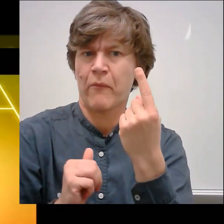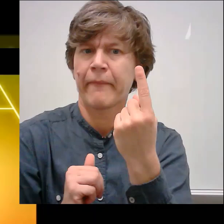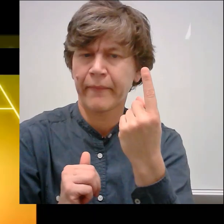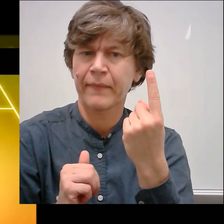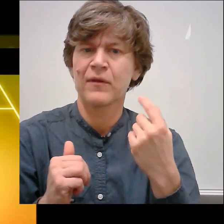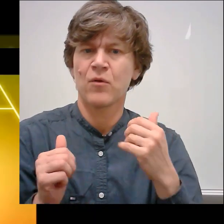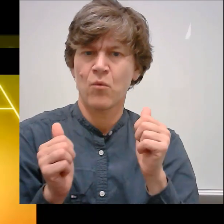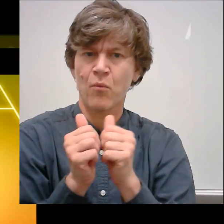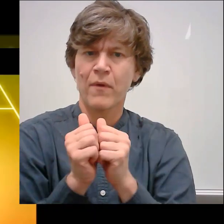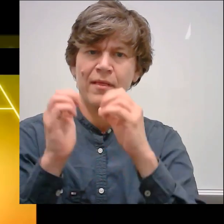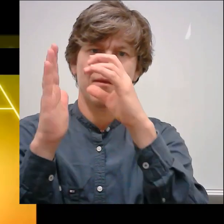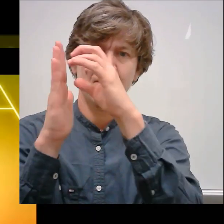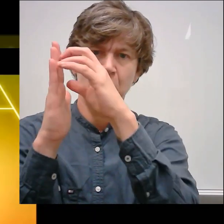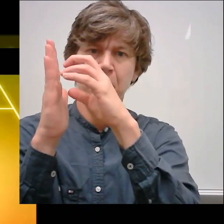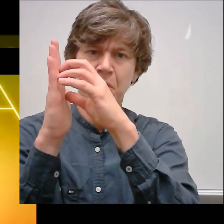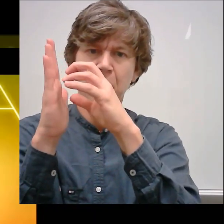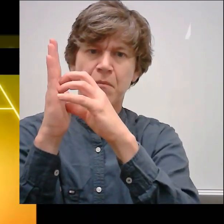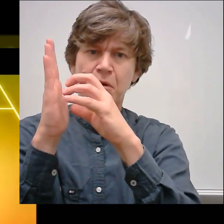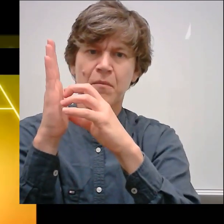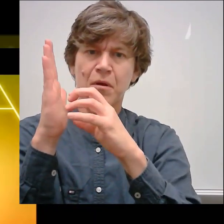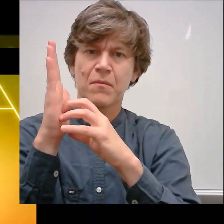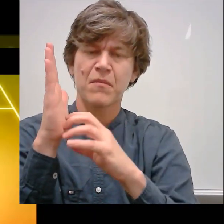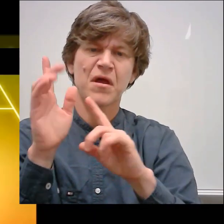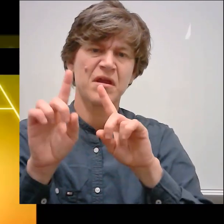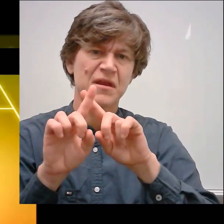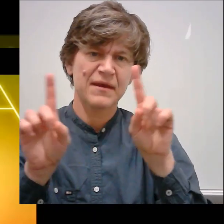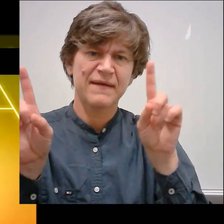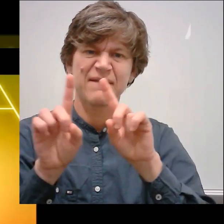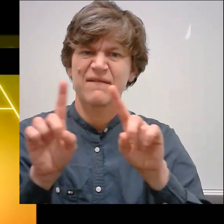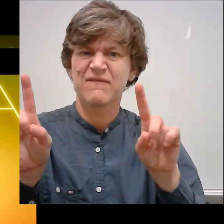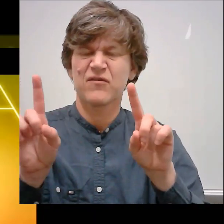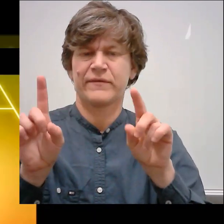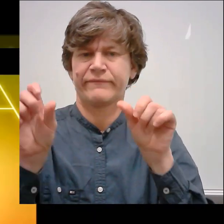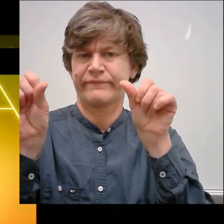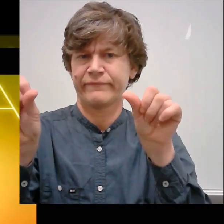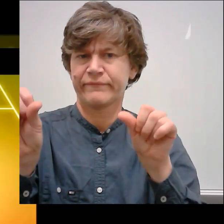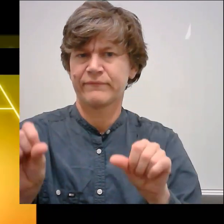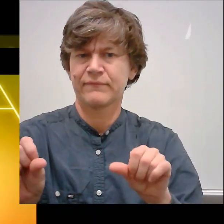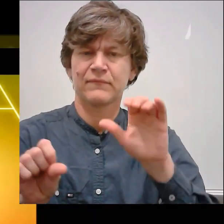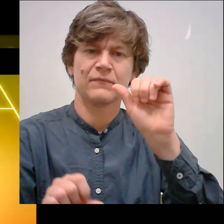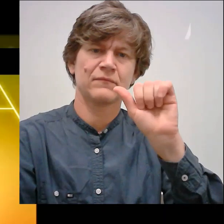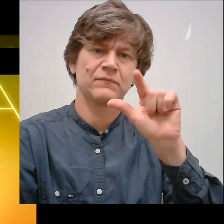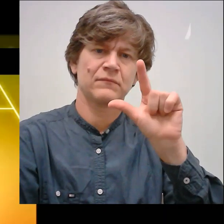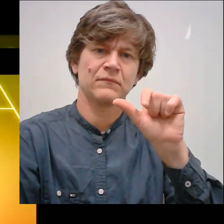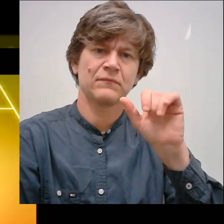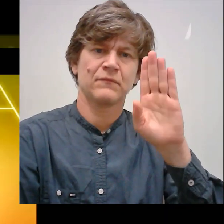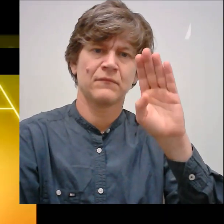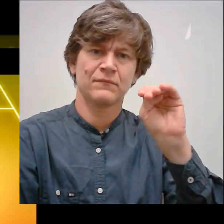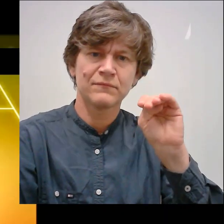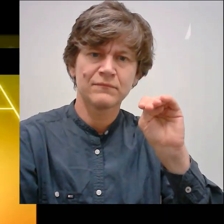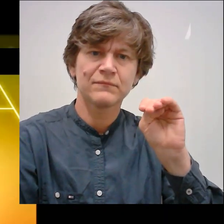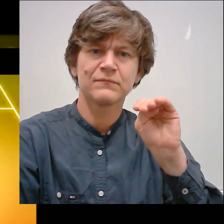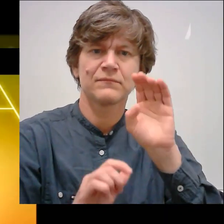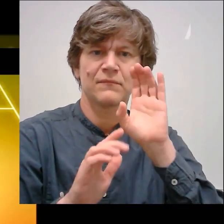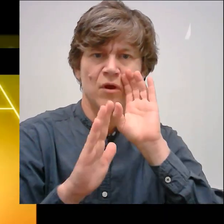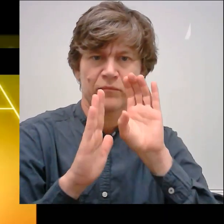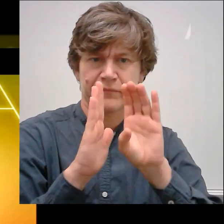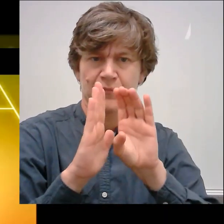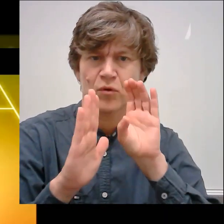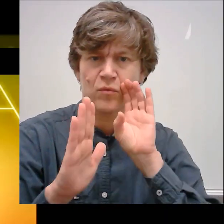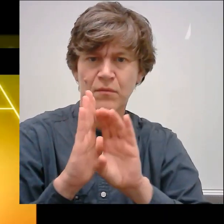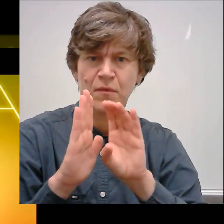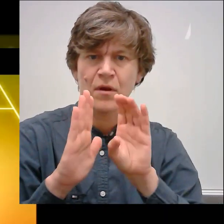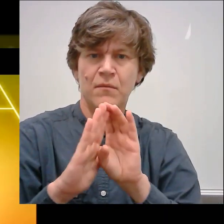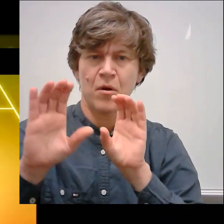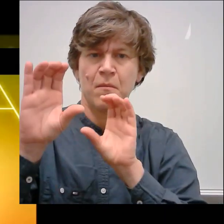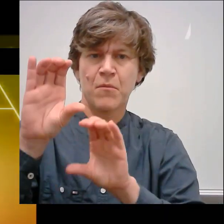that features her name prominently at the top. If this album were a standalone for print, the name would clearly have a more prominent position in the hierarchy